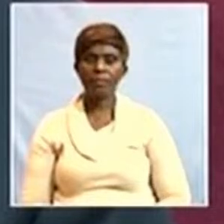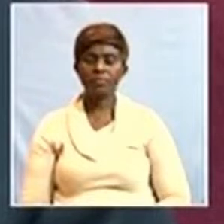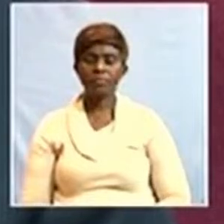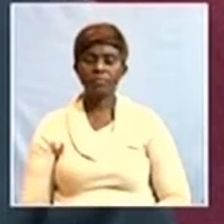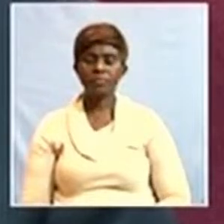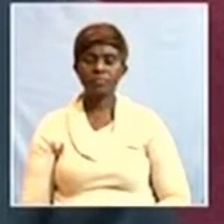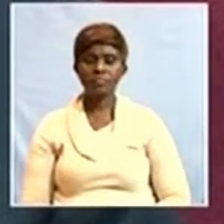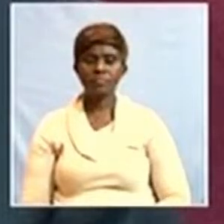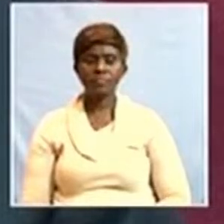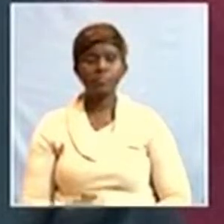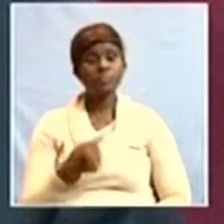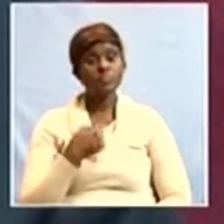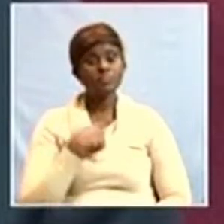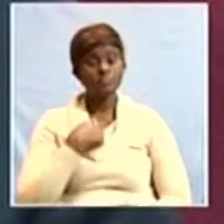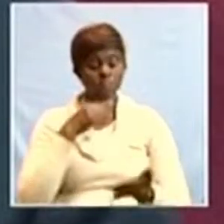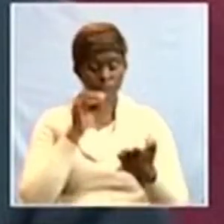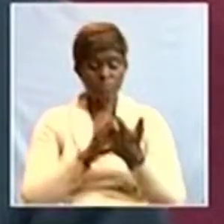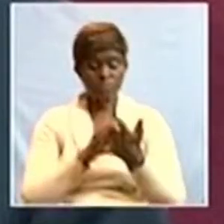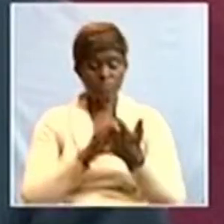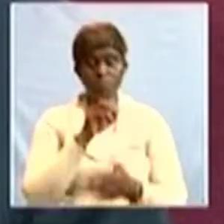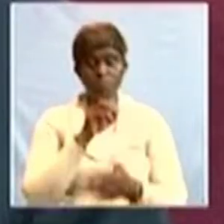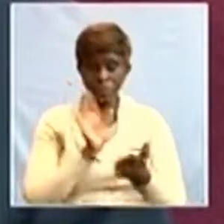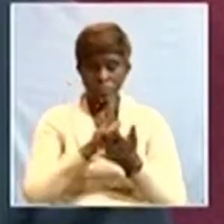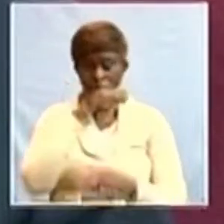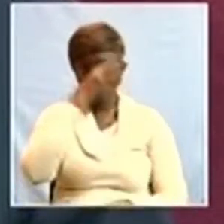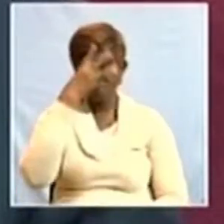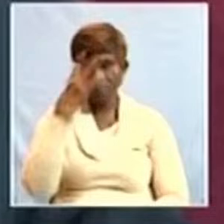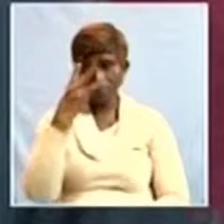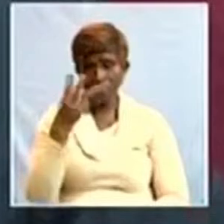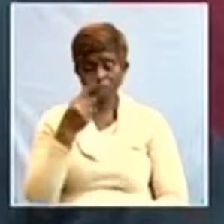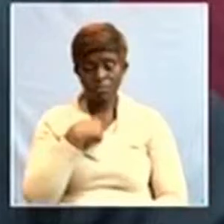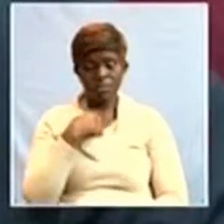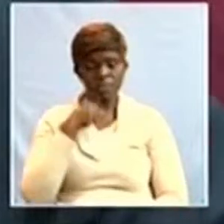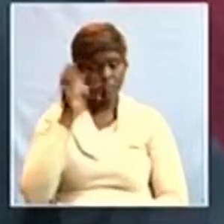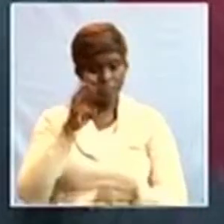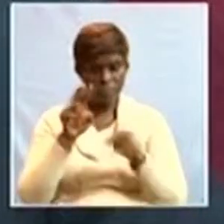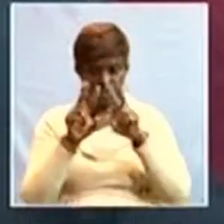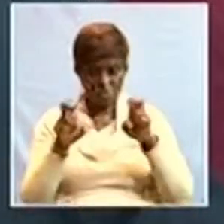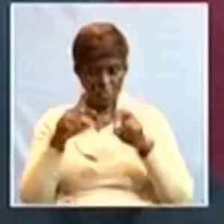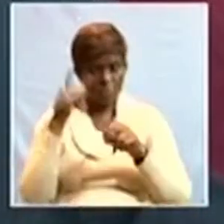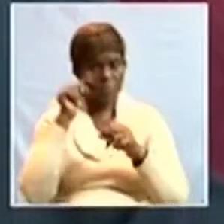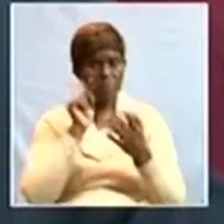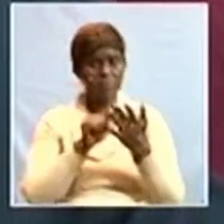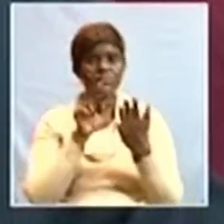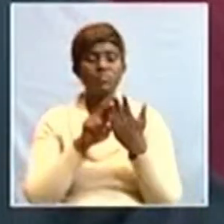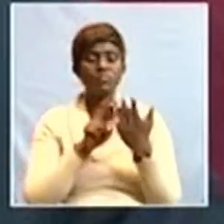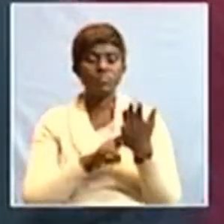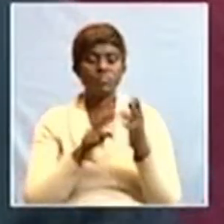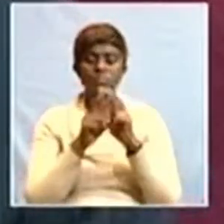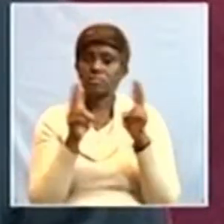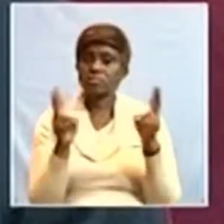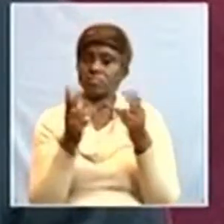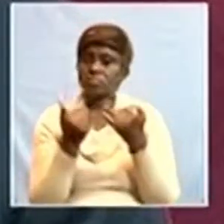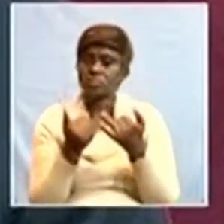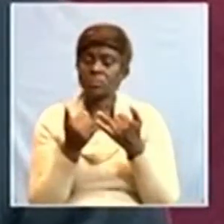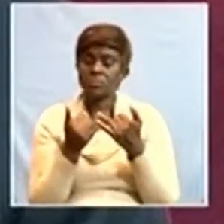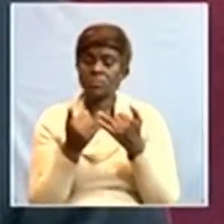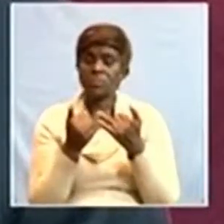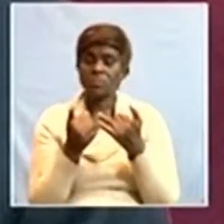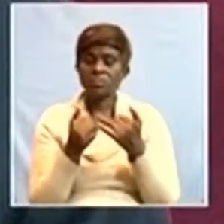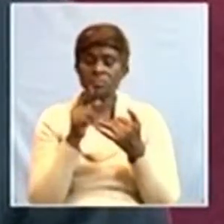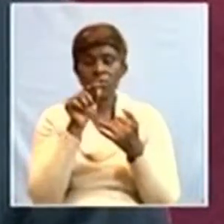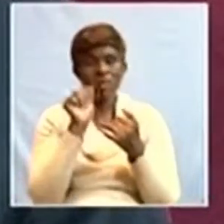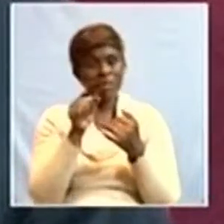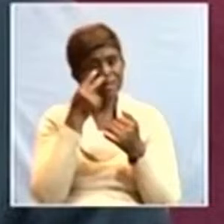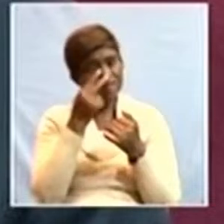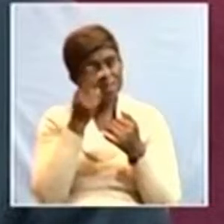So I'll put NRC here, then I'll search for this record. So as you can